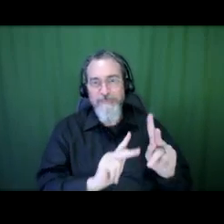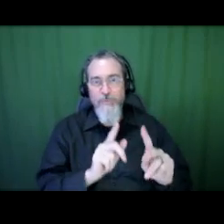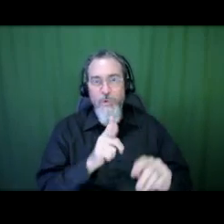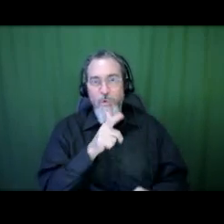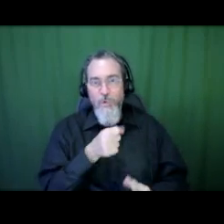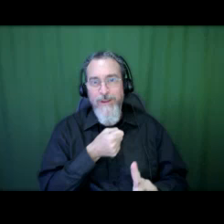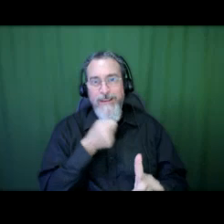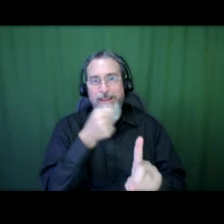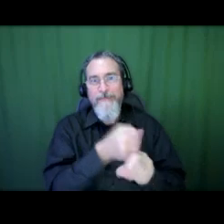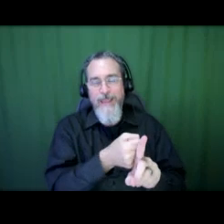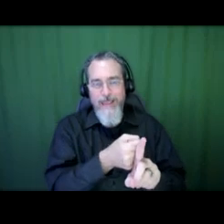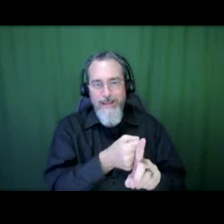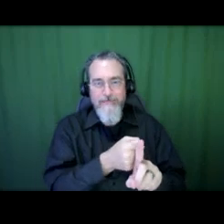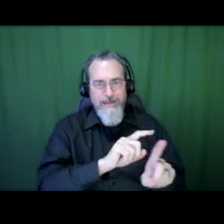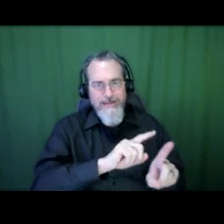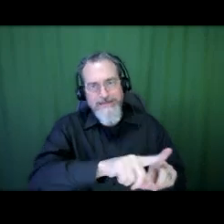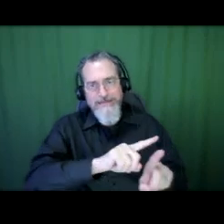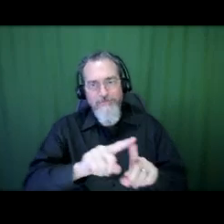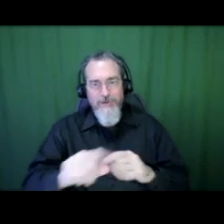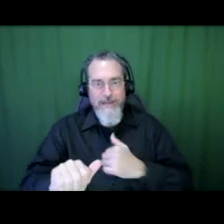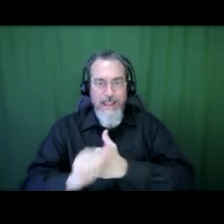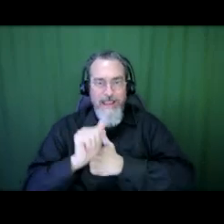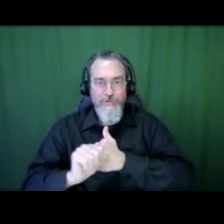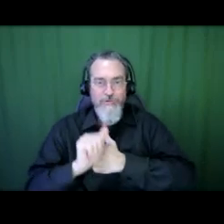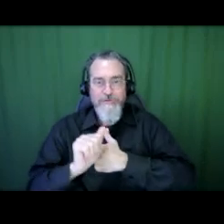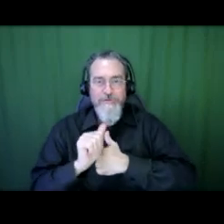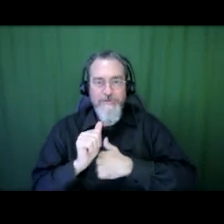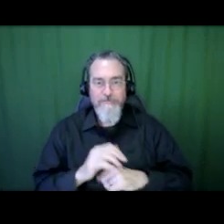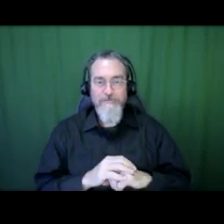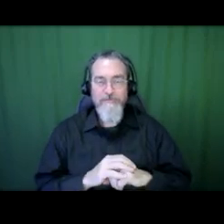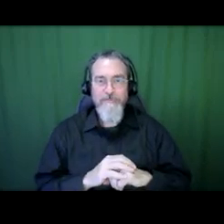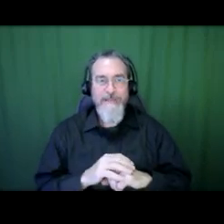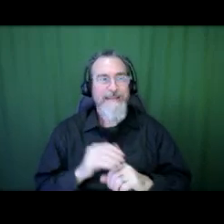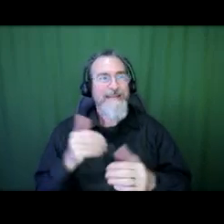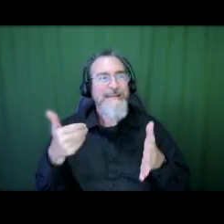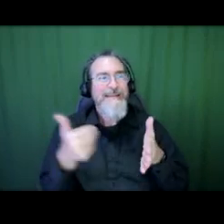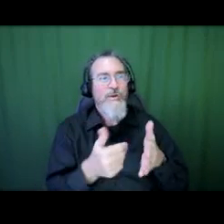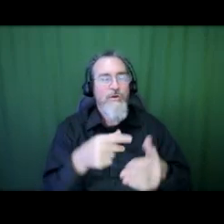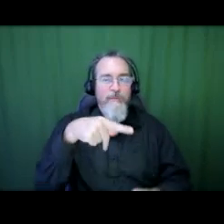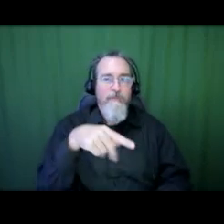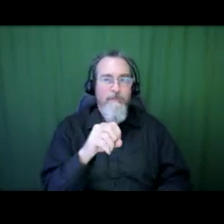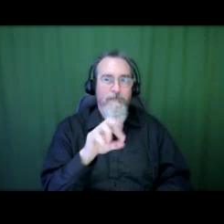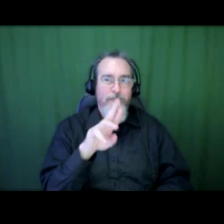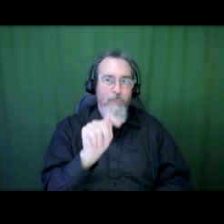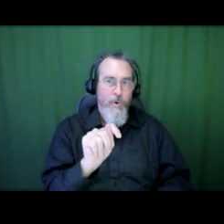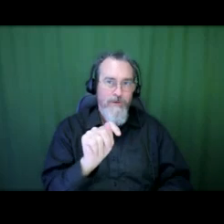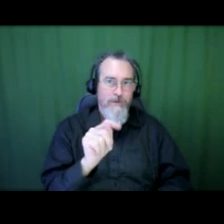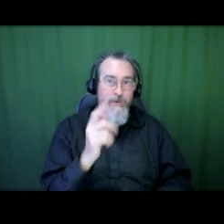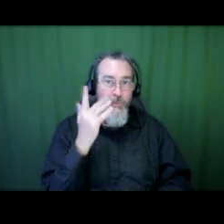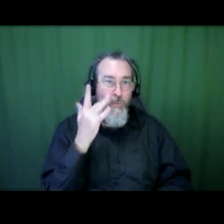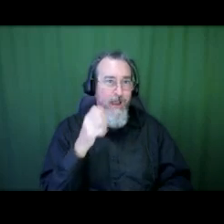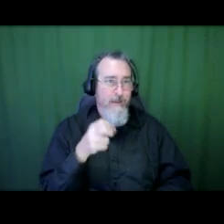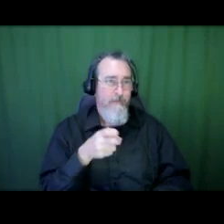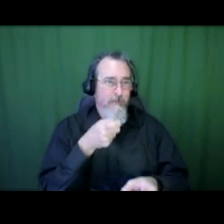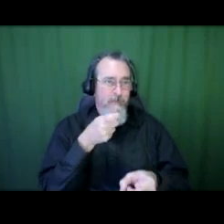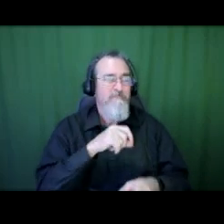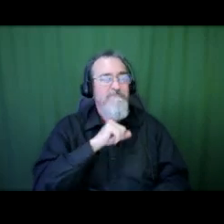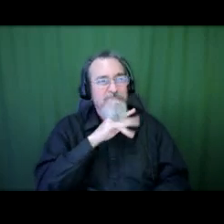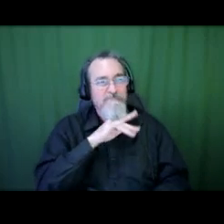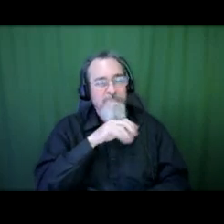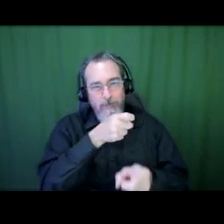different climate hazards near our poor communities because of pollution and other climate-related hazards. Next